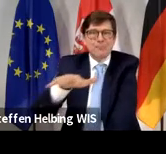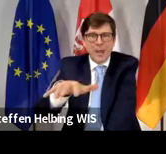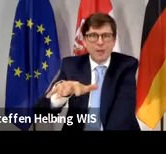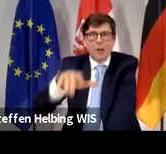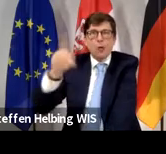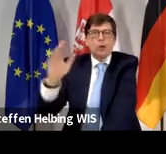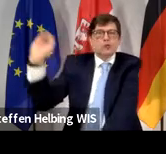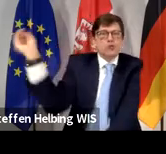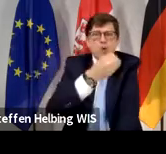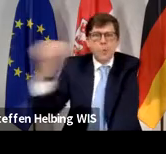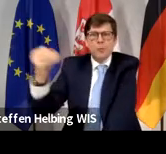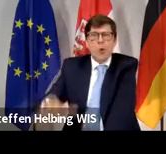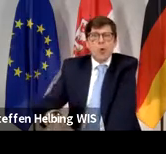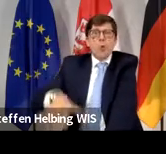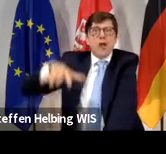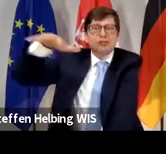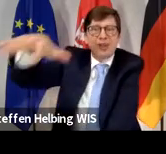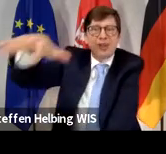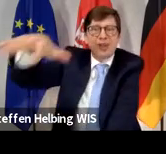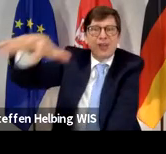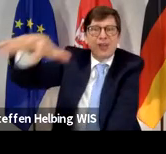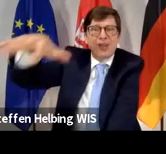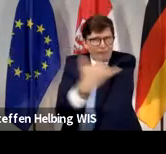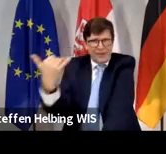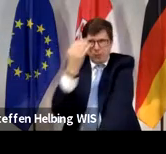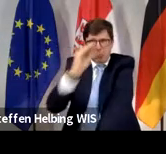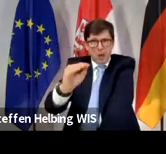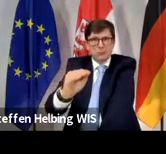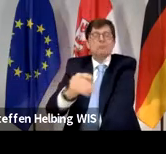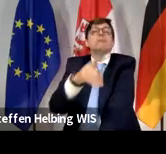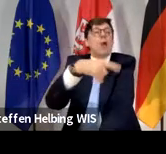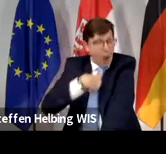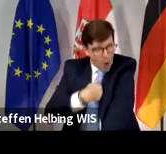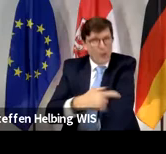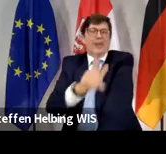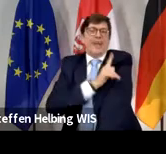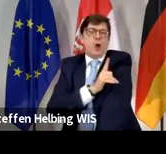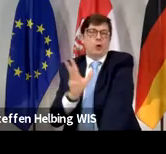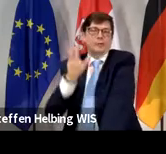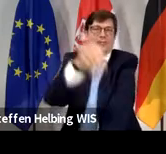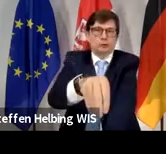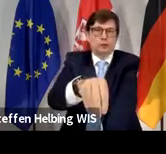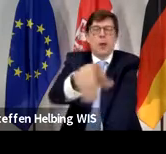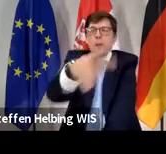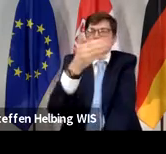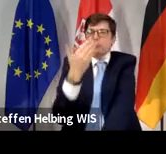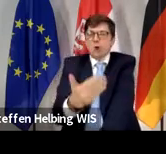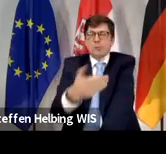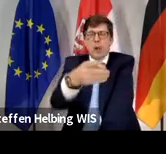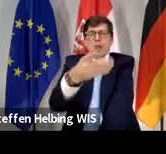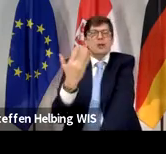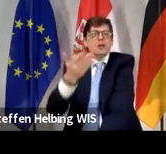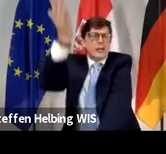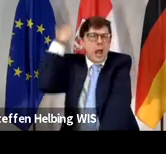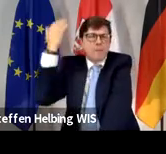very, very an innovation. We have the disaster protection, for example. If there's something, I need